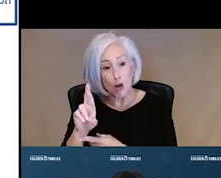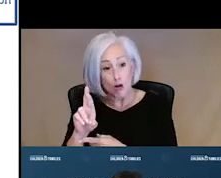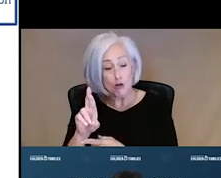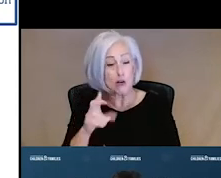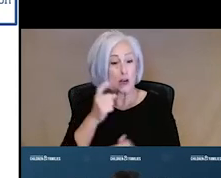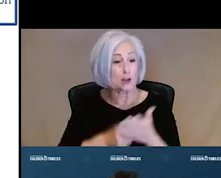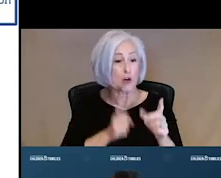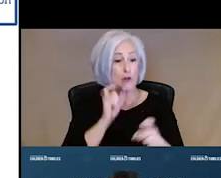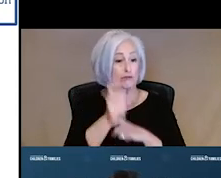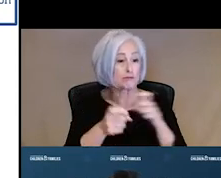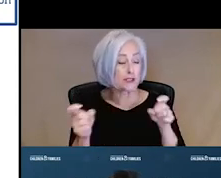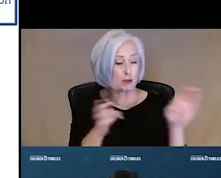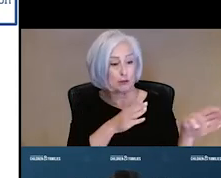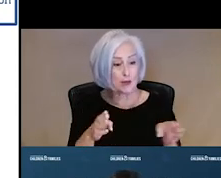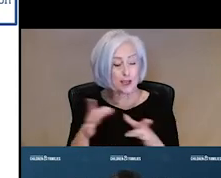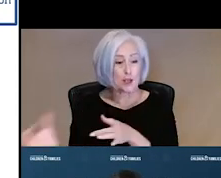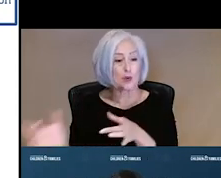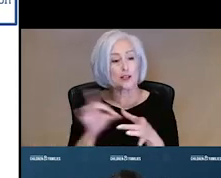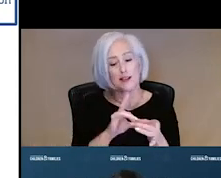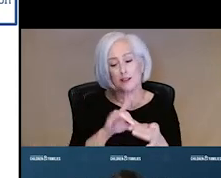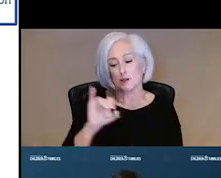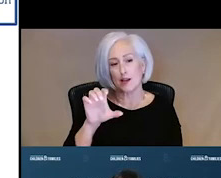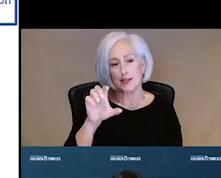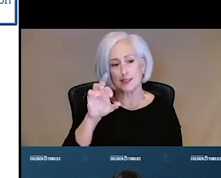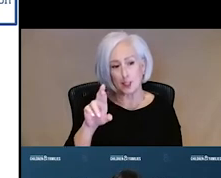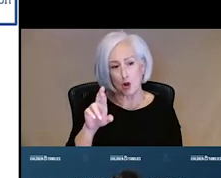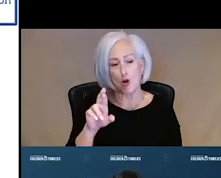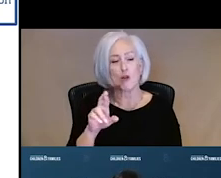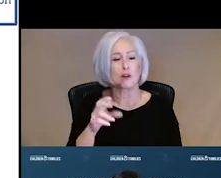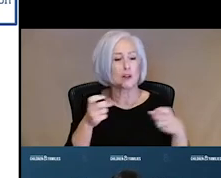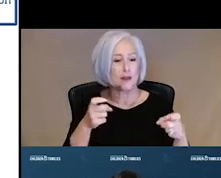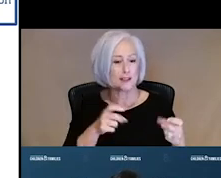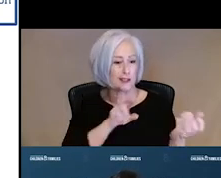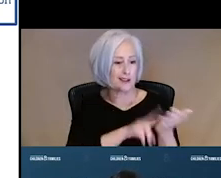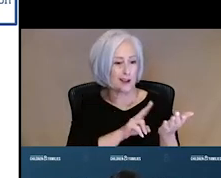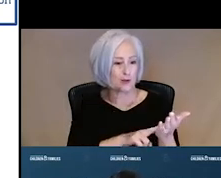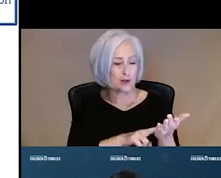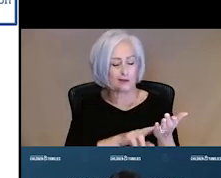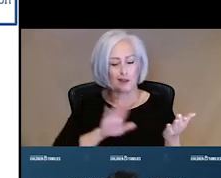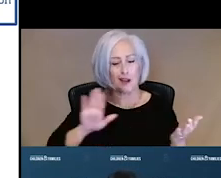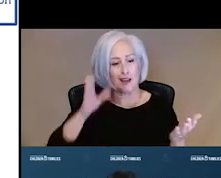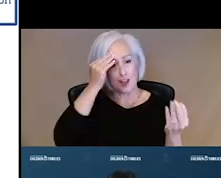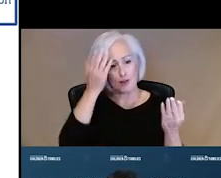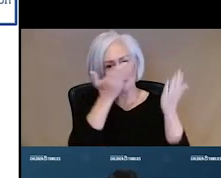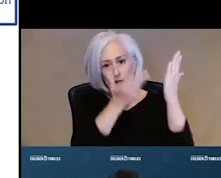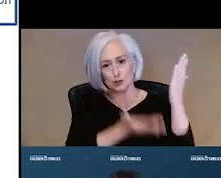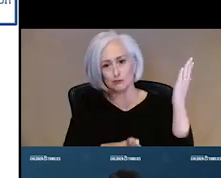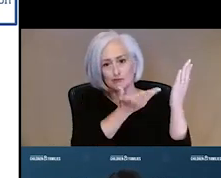plans associated with federal grants and contracts. And here you'll find their information.